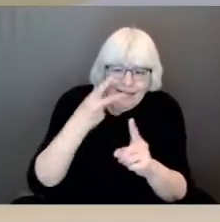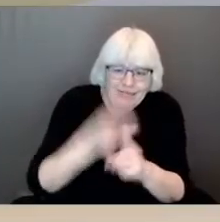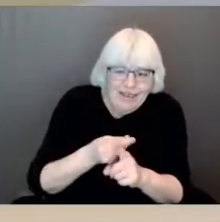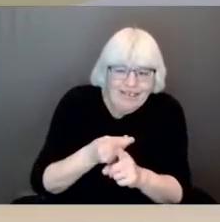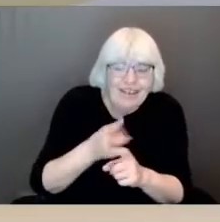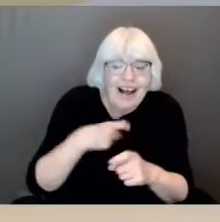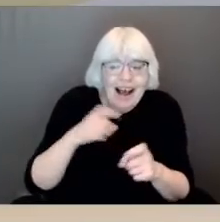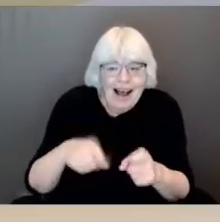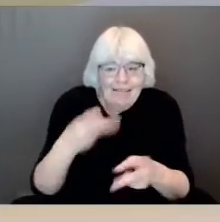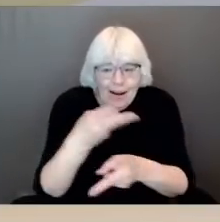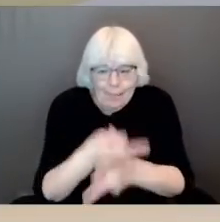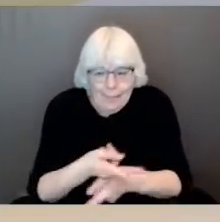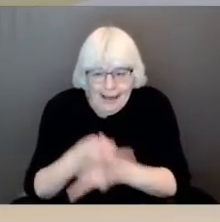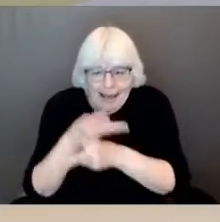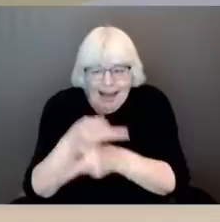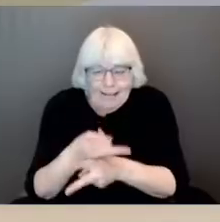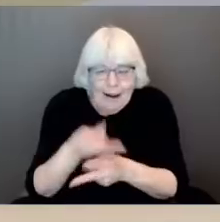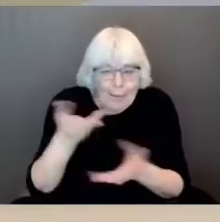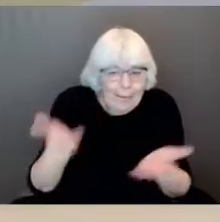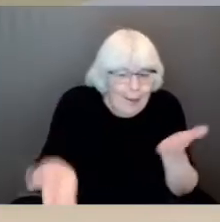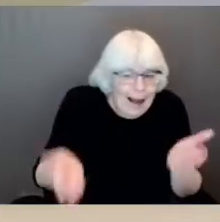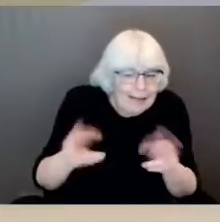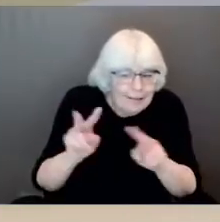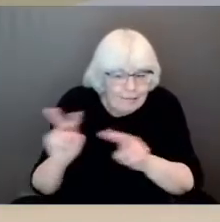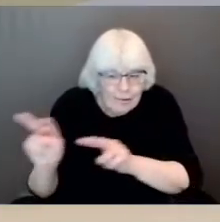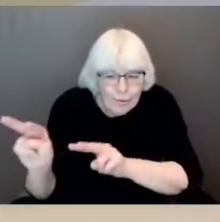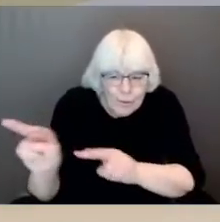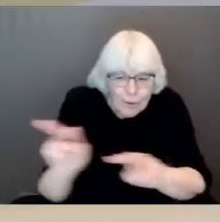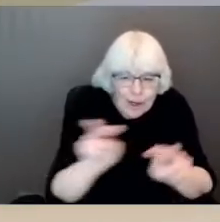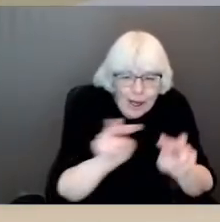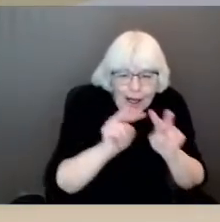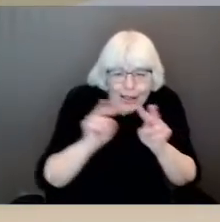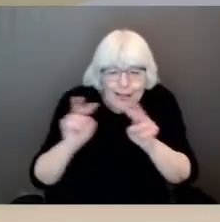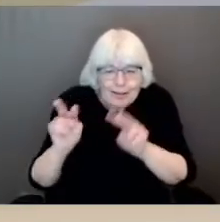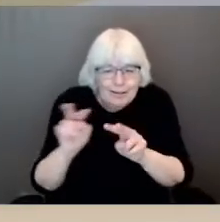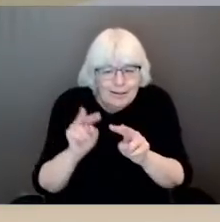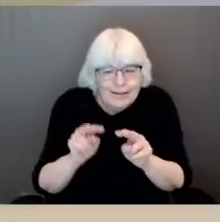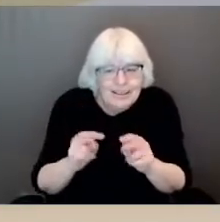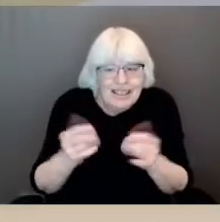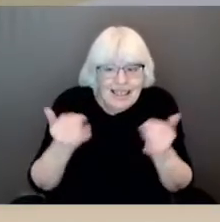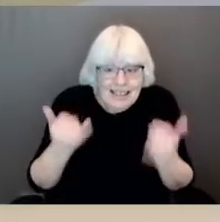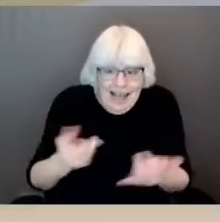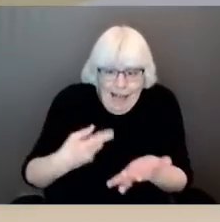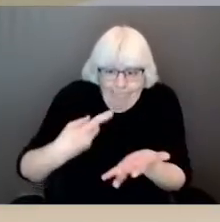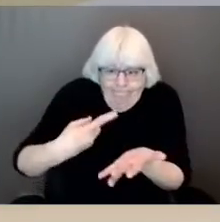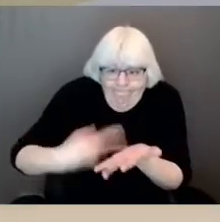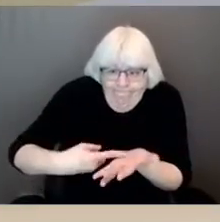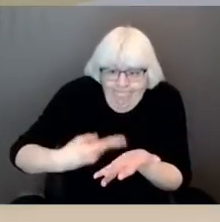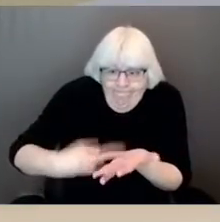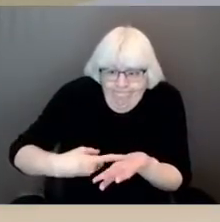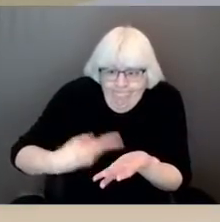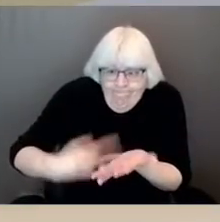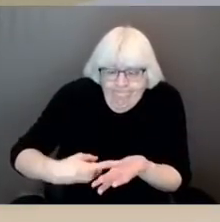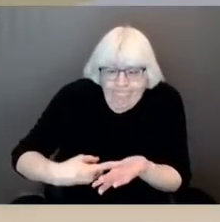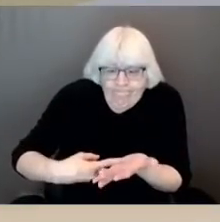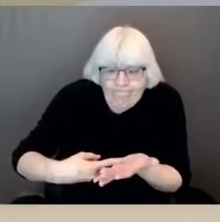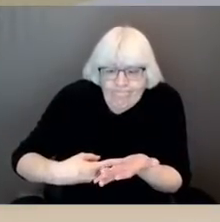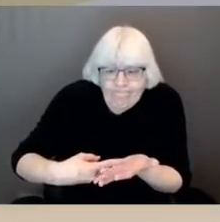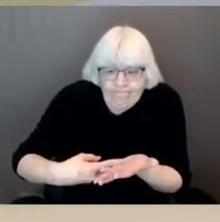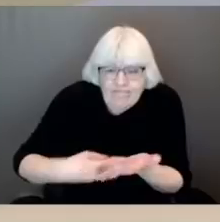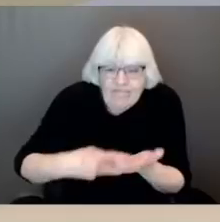looking, I know, and having discussions around moving to potentially the Nova Scotia approach,